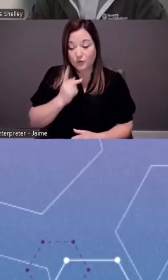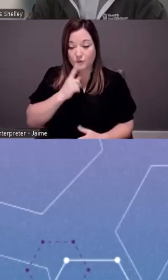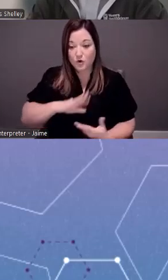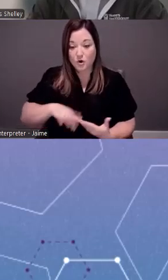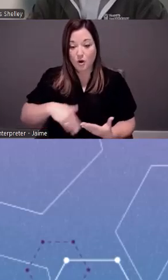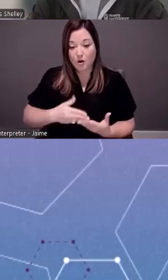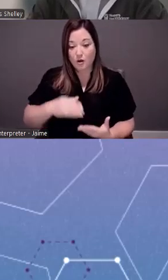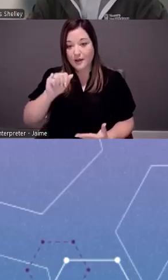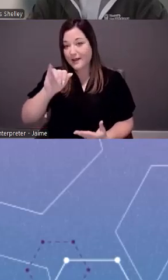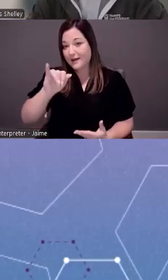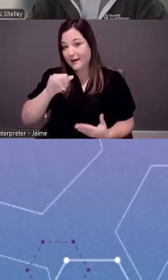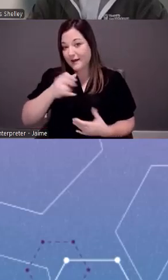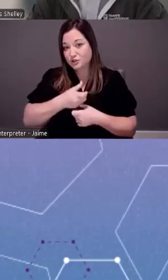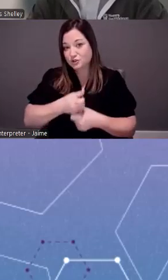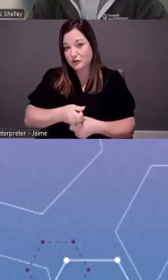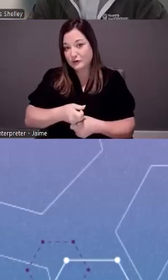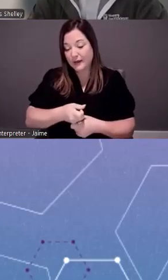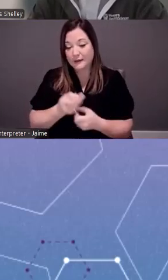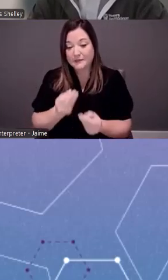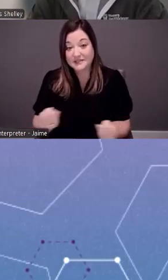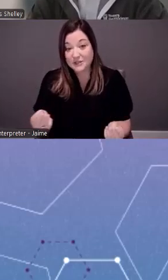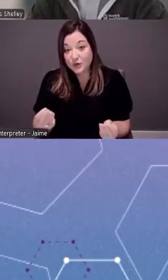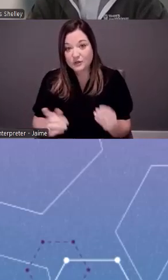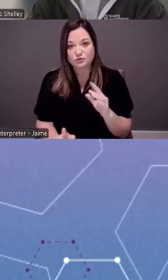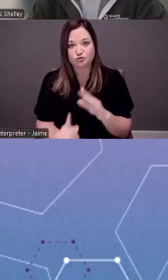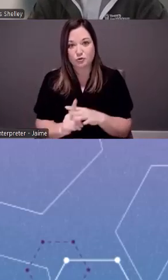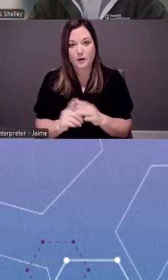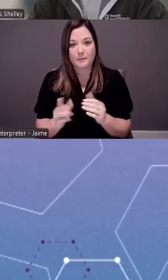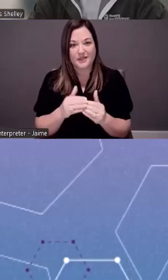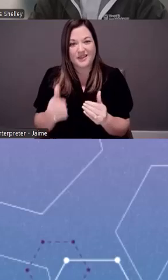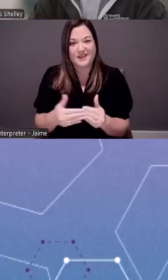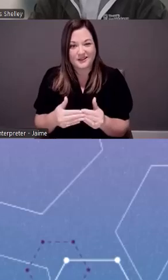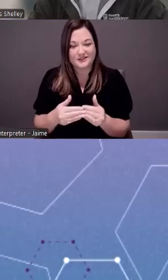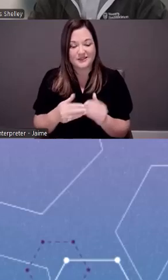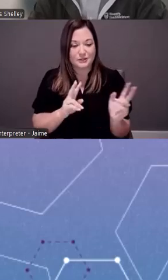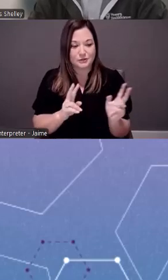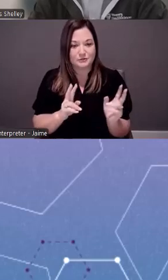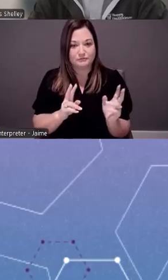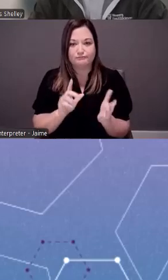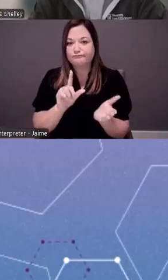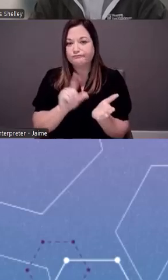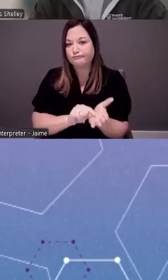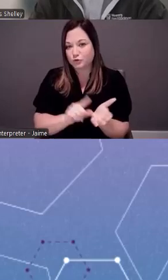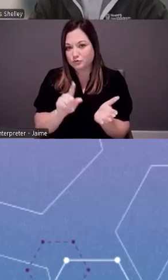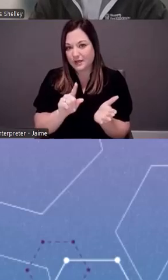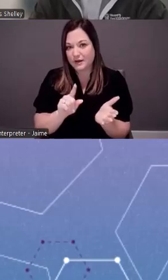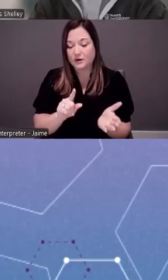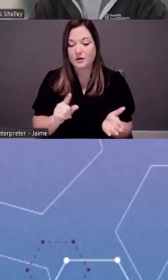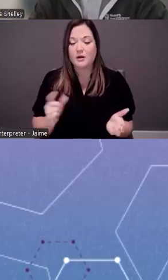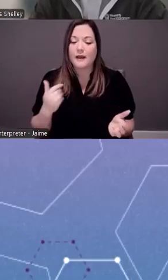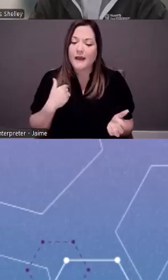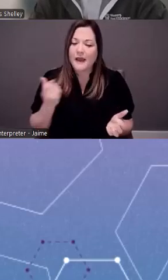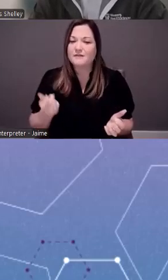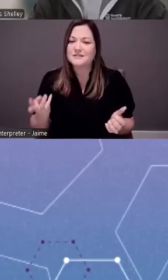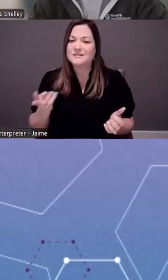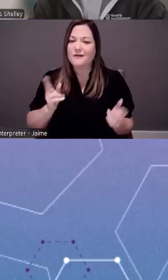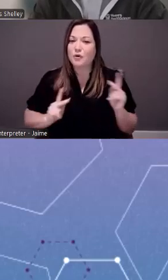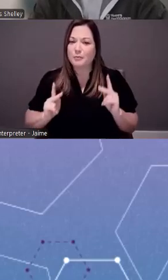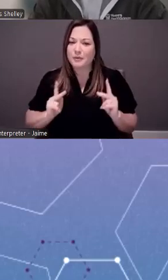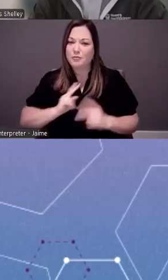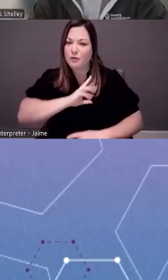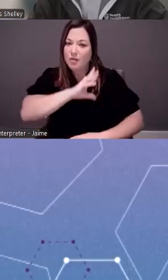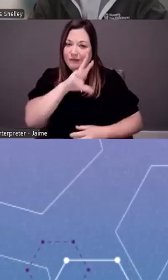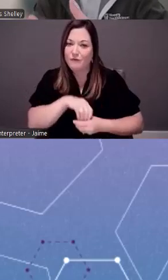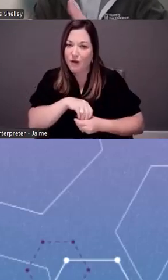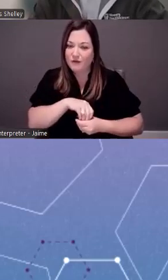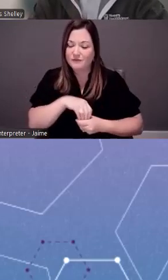AI-generated material that will be showing up in the upcoming issue. So we always have multiple humans in the loop who see